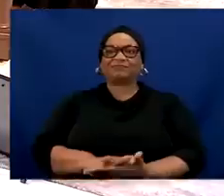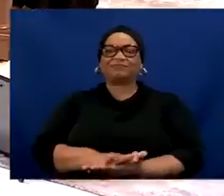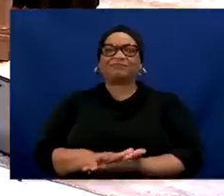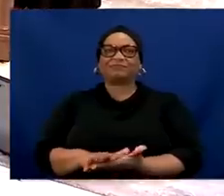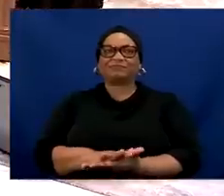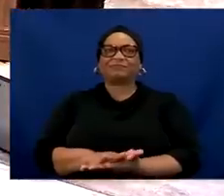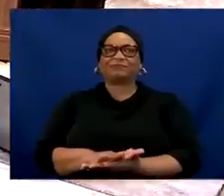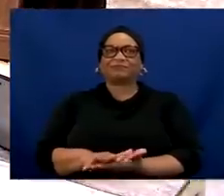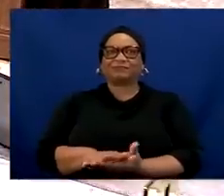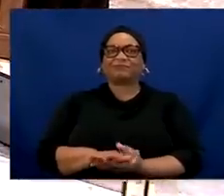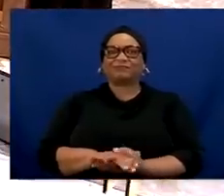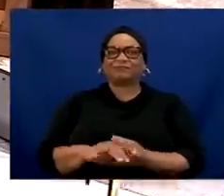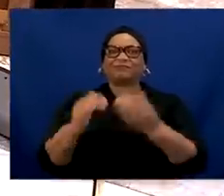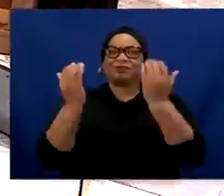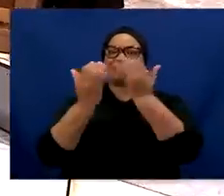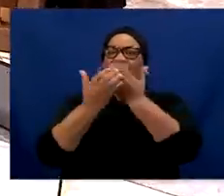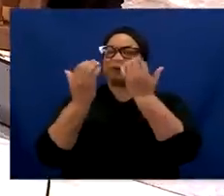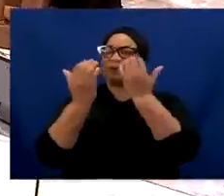yeah.